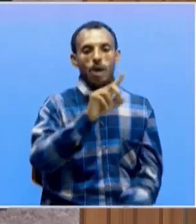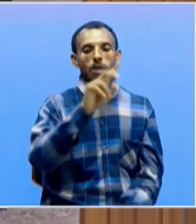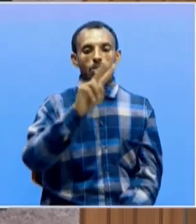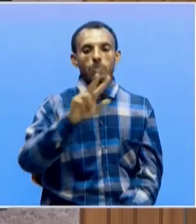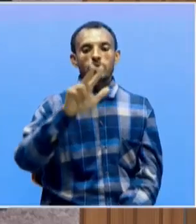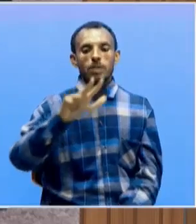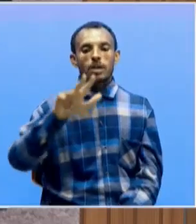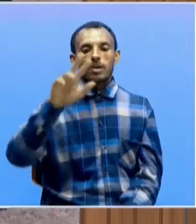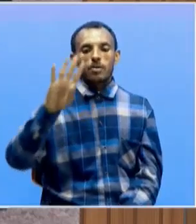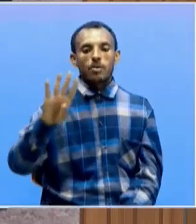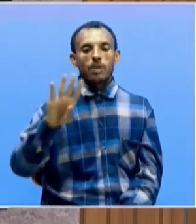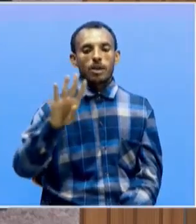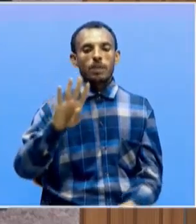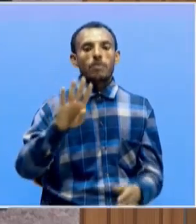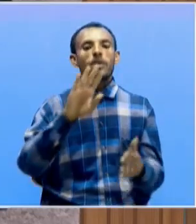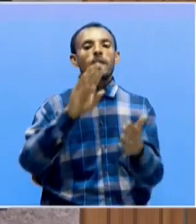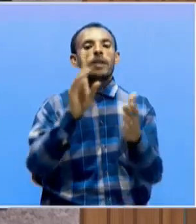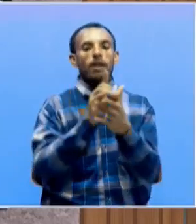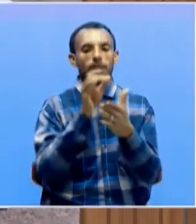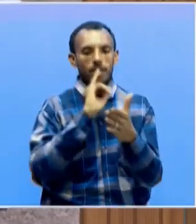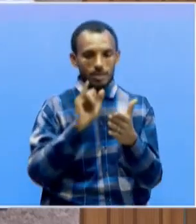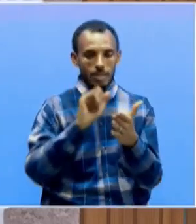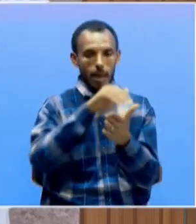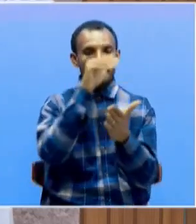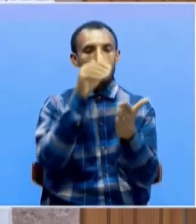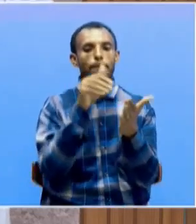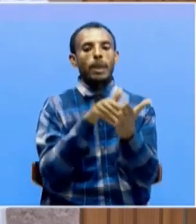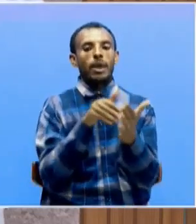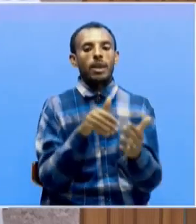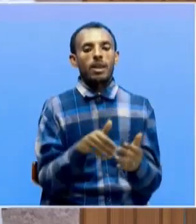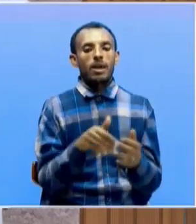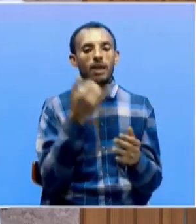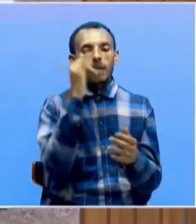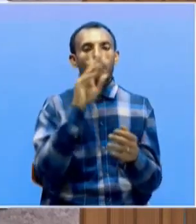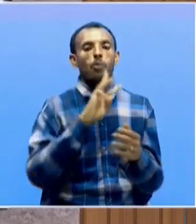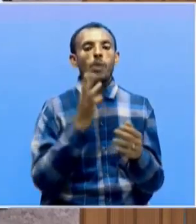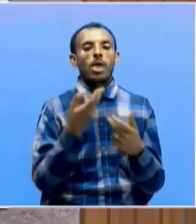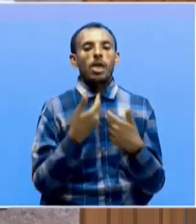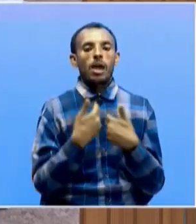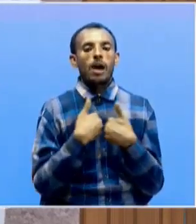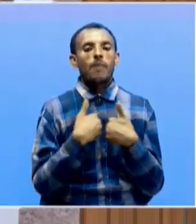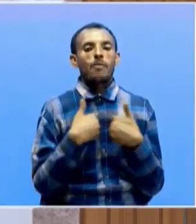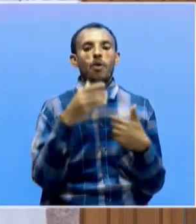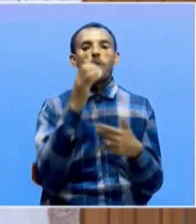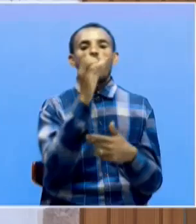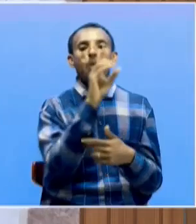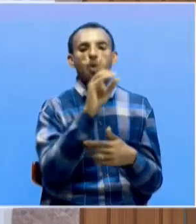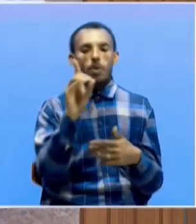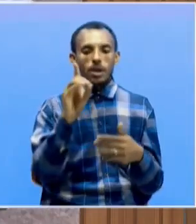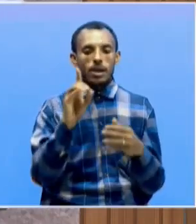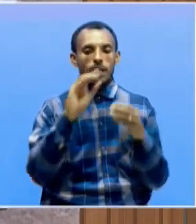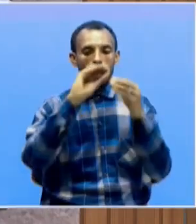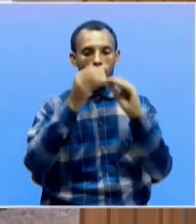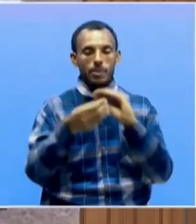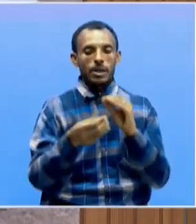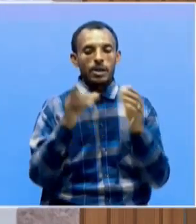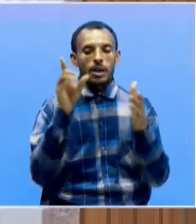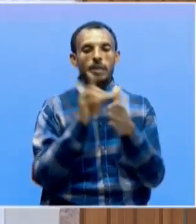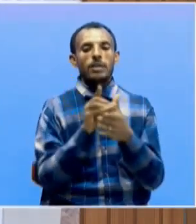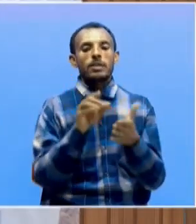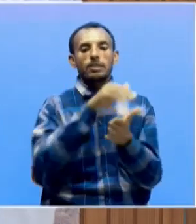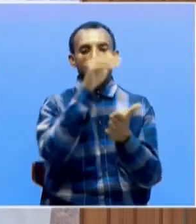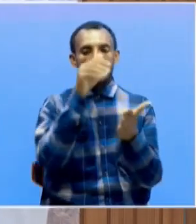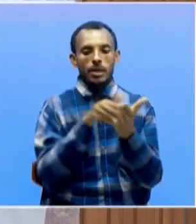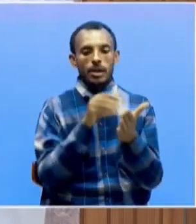2, 3, 4. The fourth data will be the median. If we have odd number of data sets, the median will